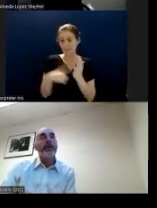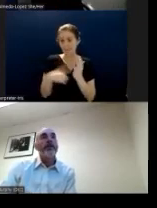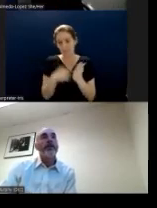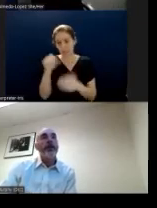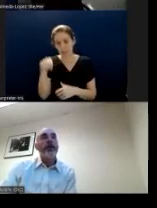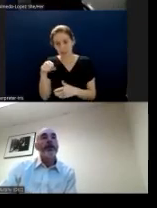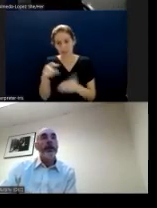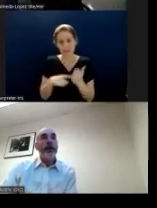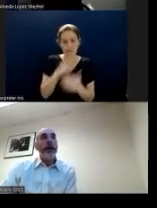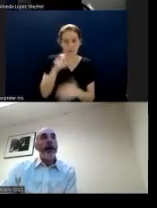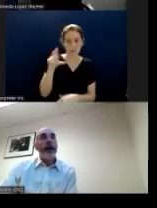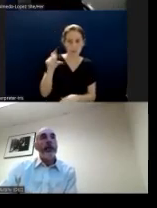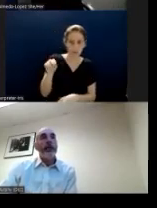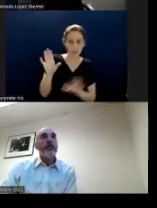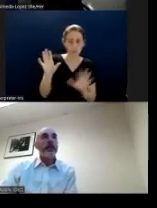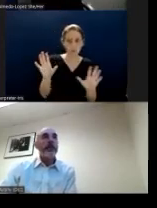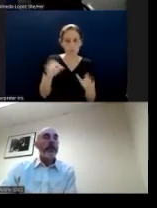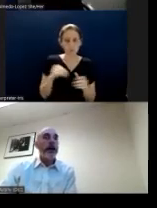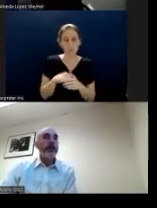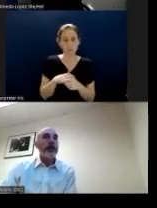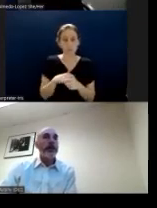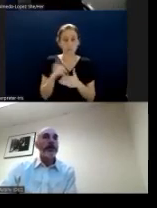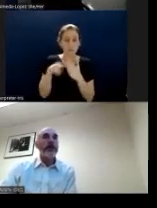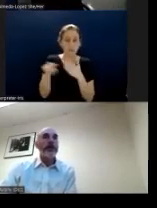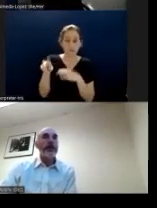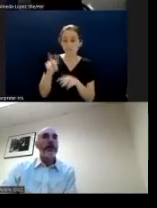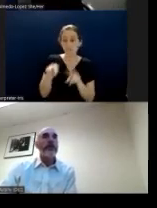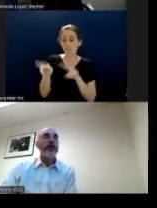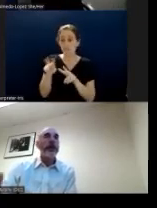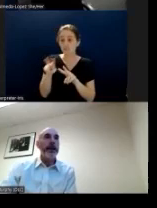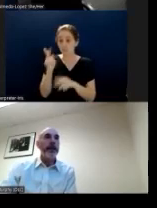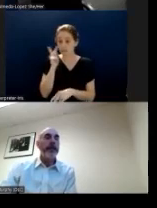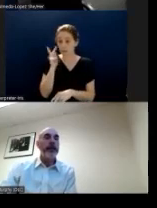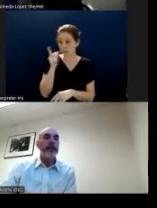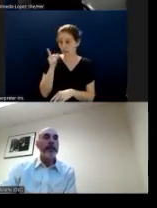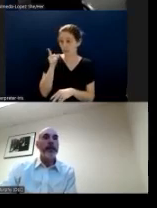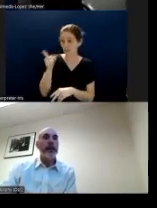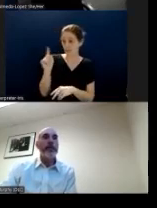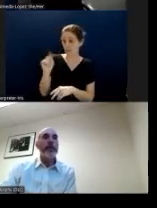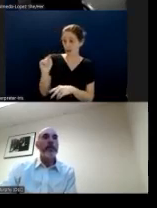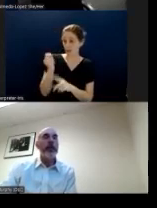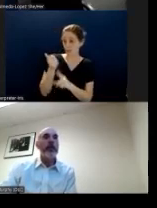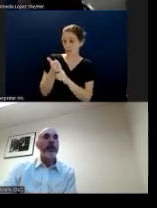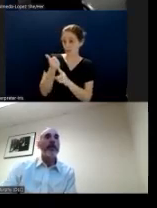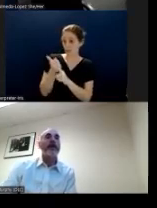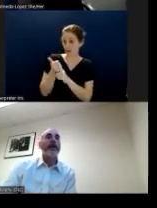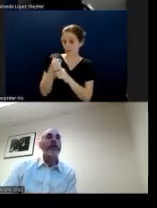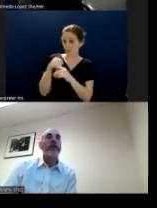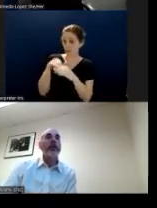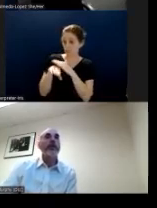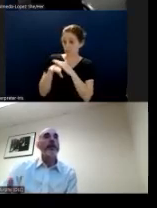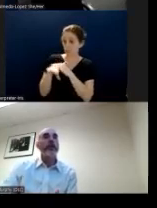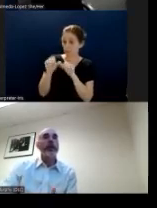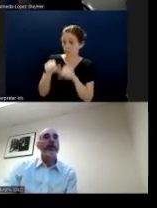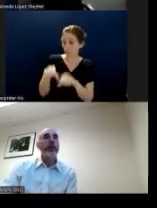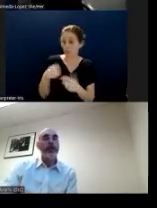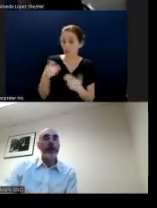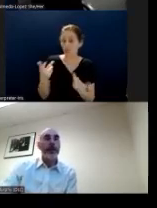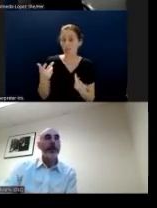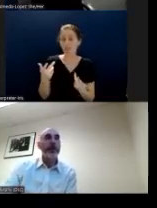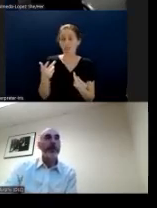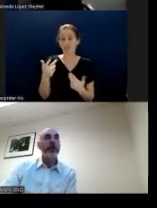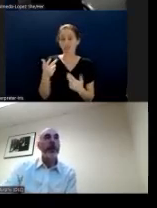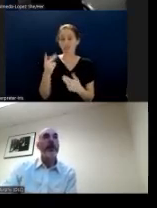and sometimes there aren't. Check them out. See if they are accessible. Look